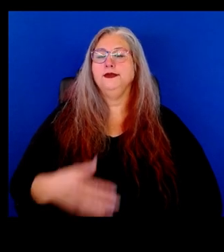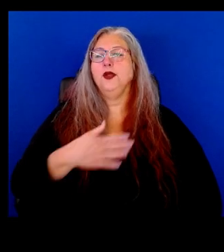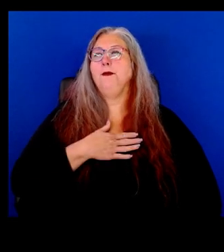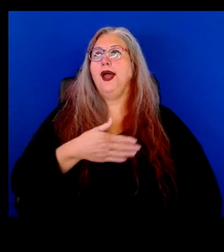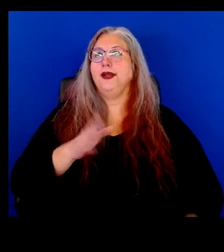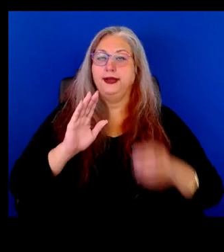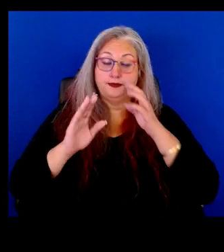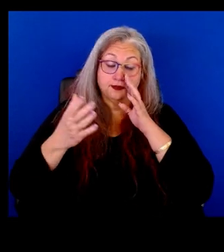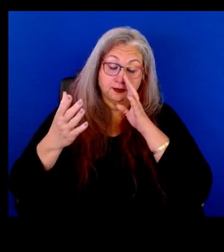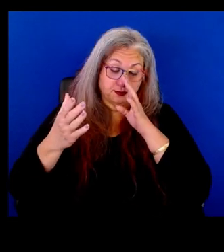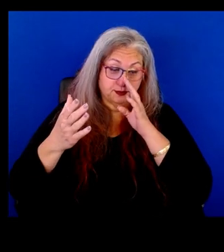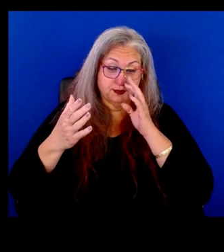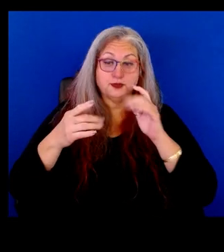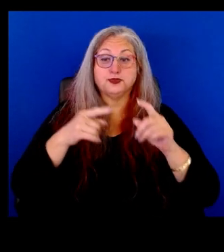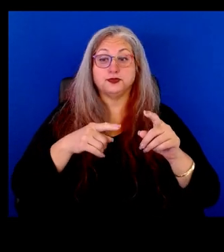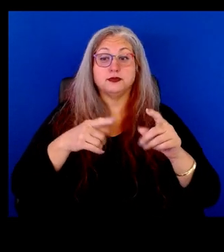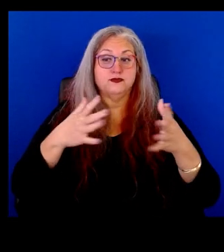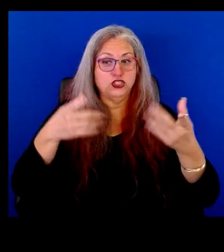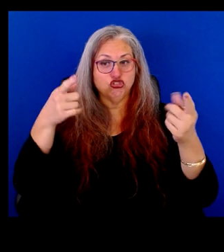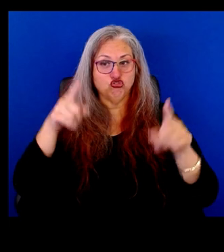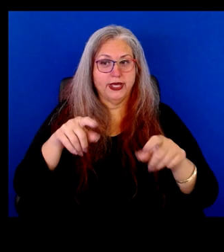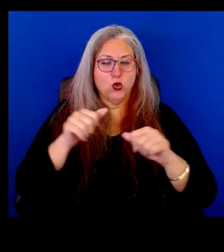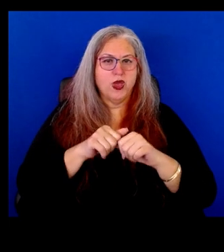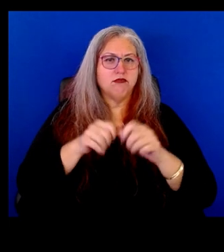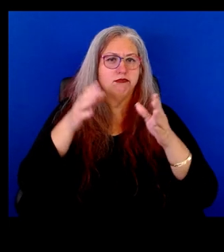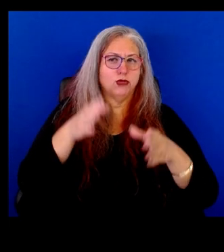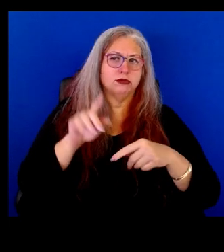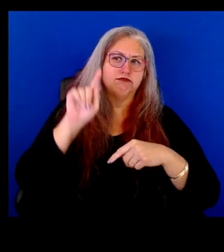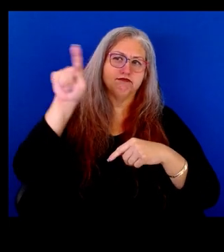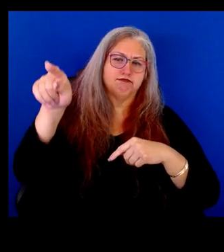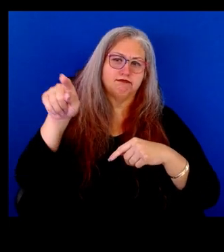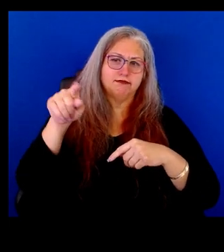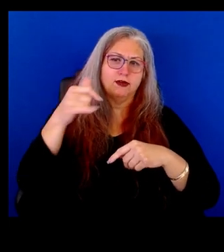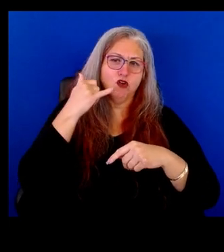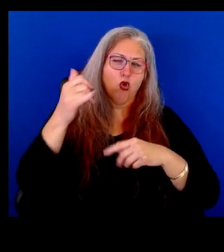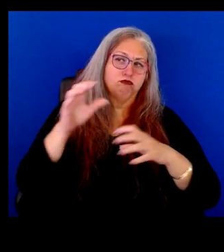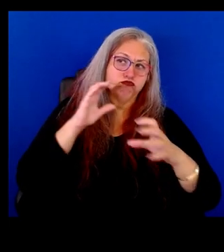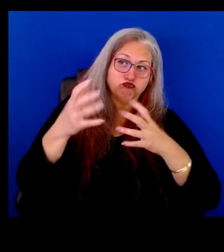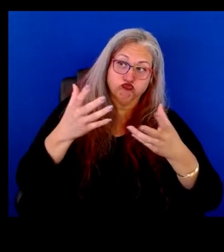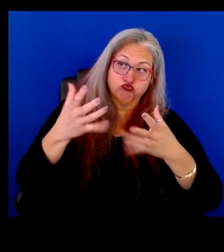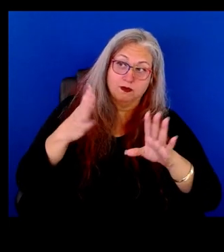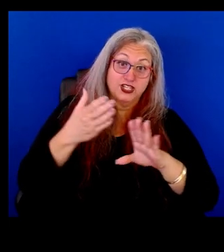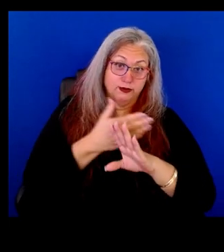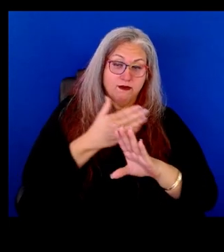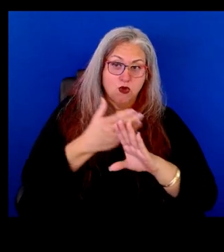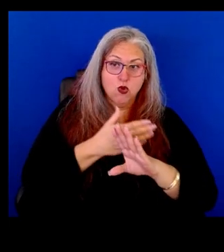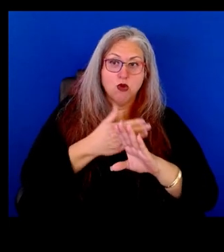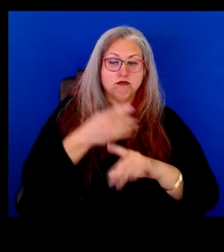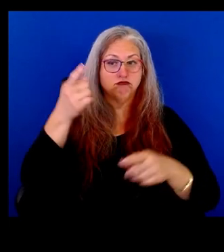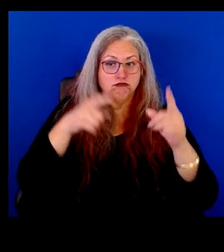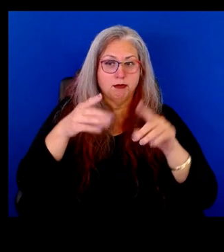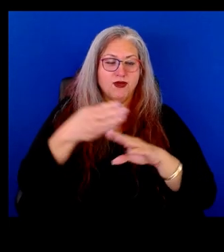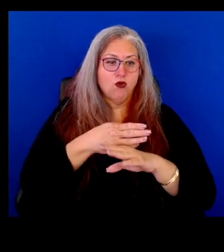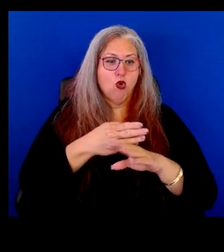Oh my God. So they had agreed with a person over the phone. They had communicated earlier